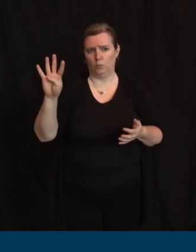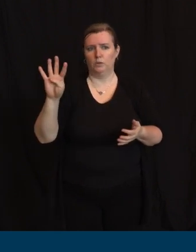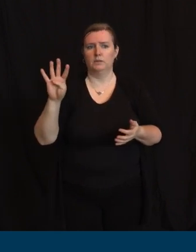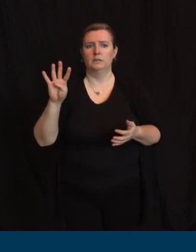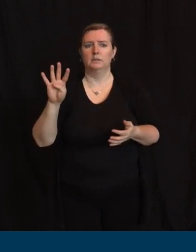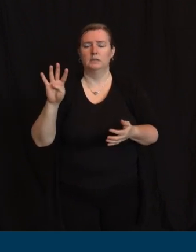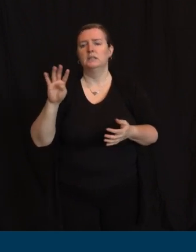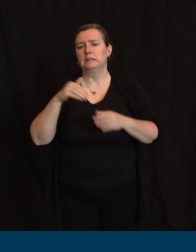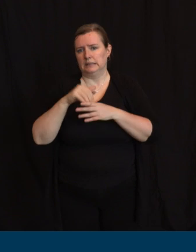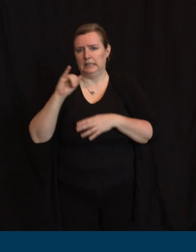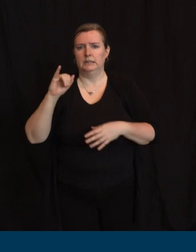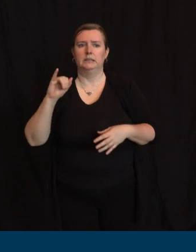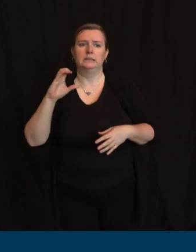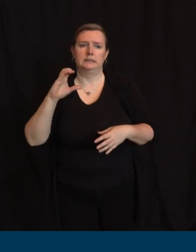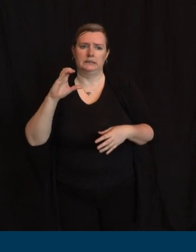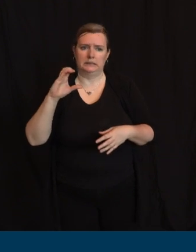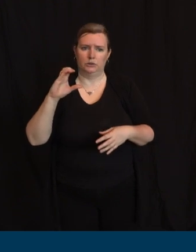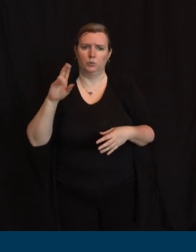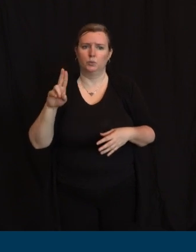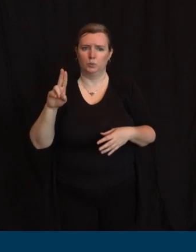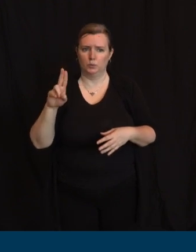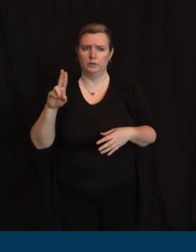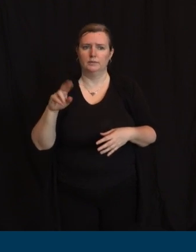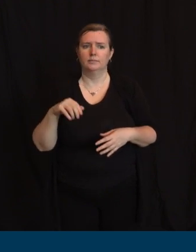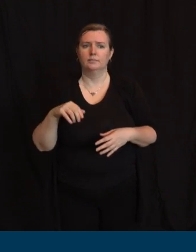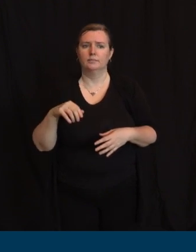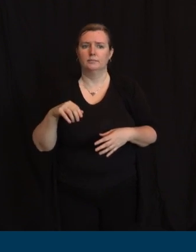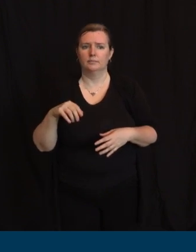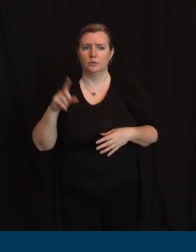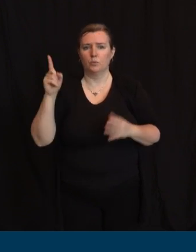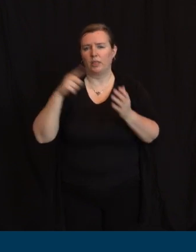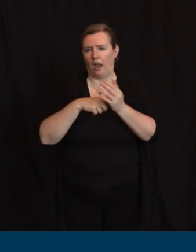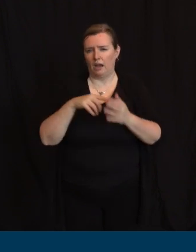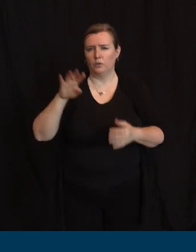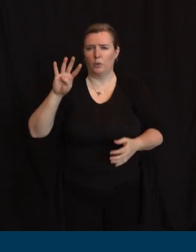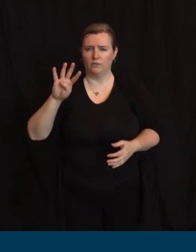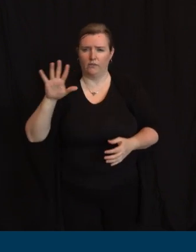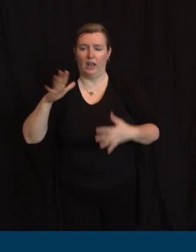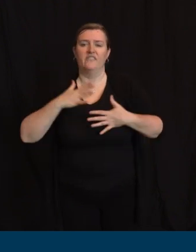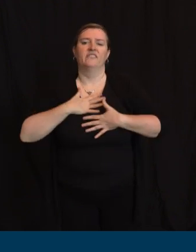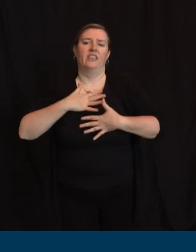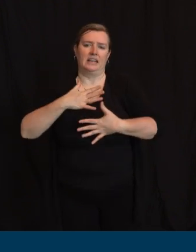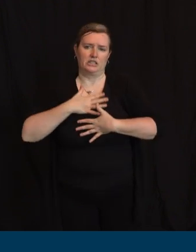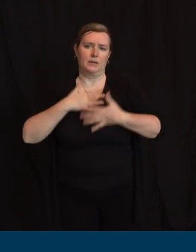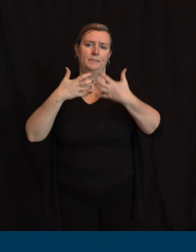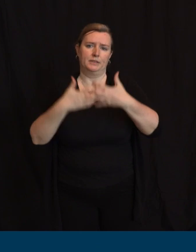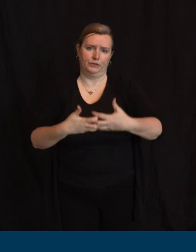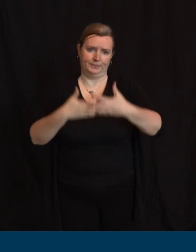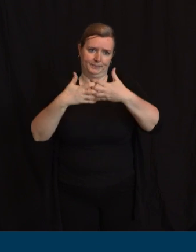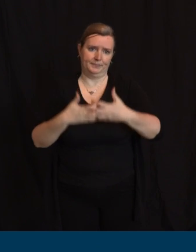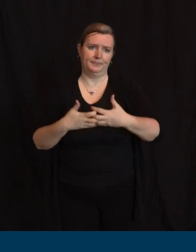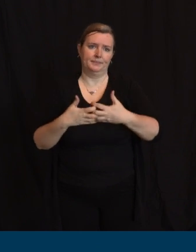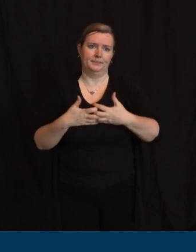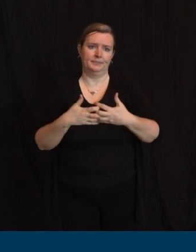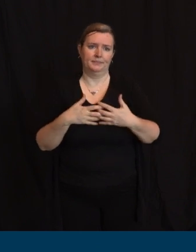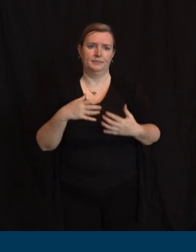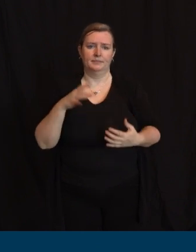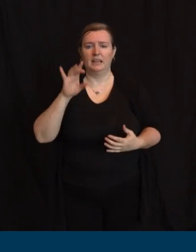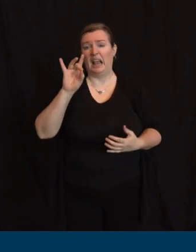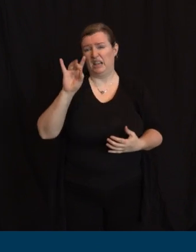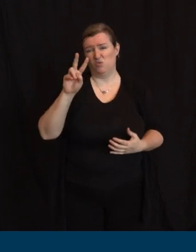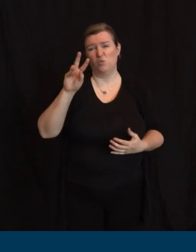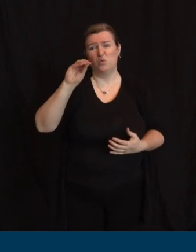1,645 of those individuals are on ventilators. That's 82% of our intensive care patients are